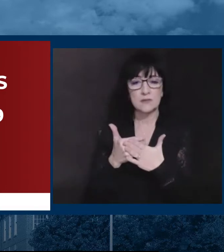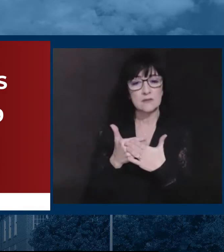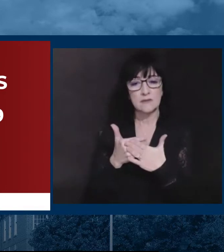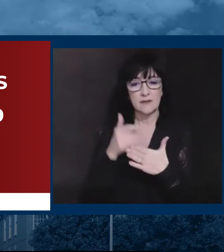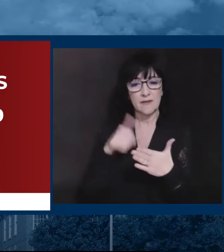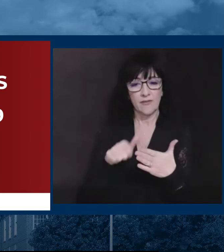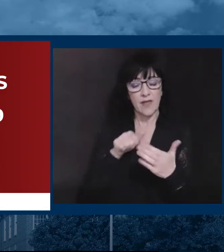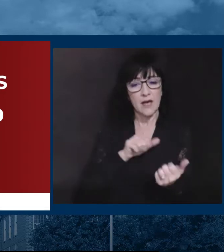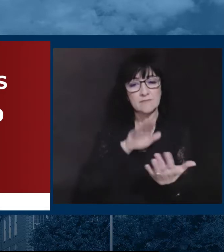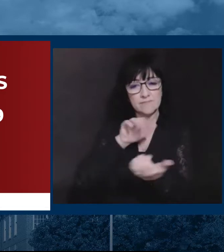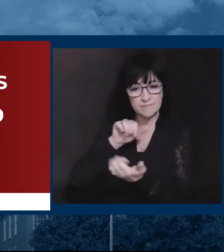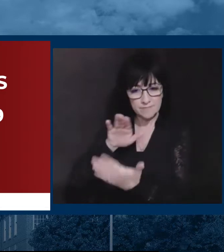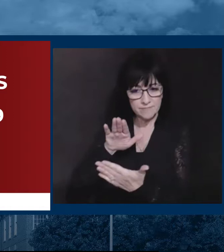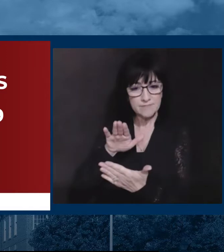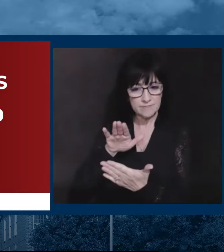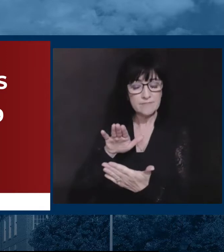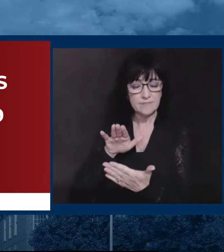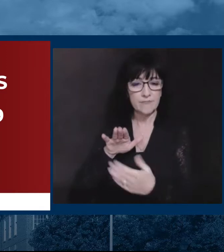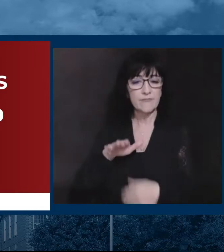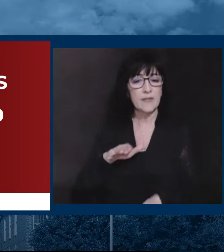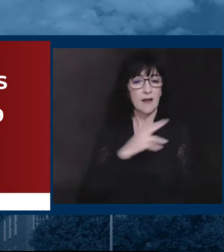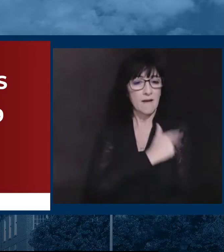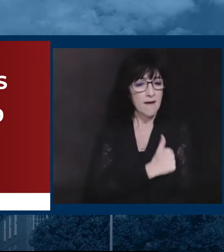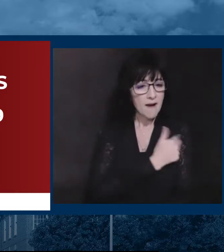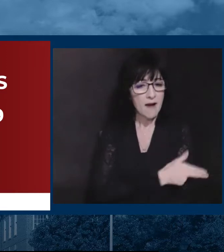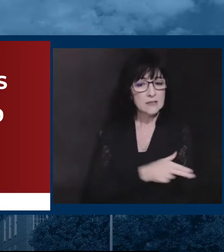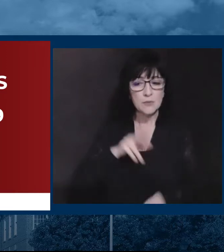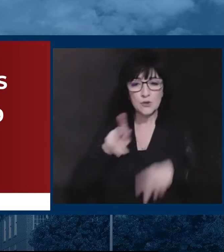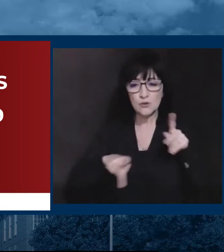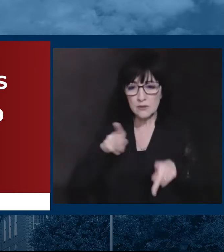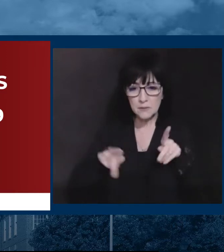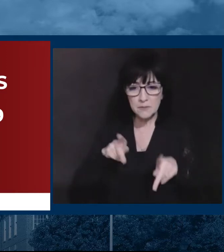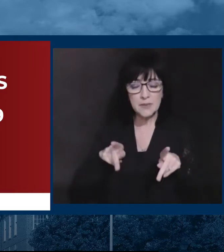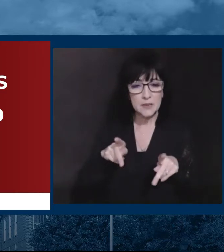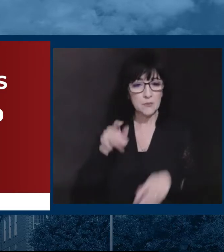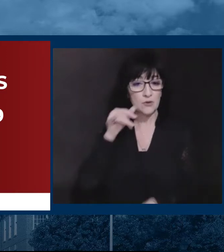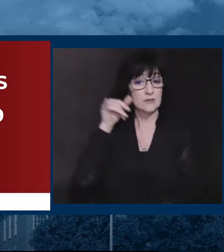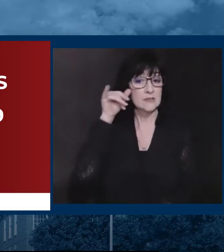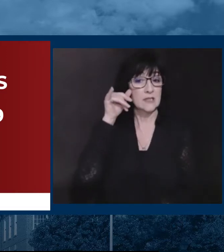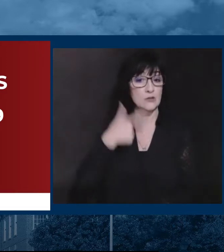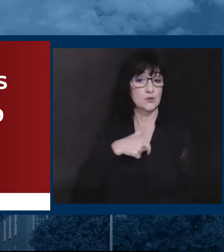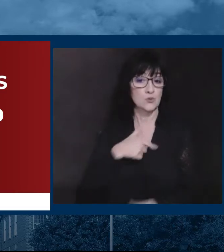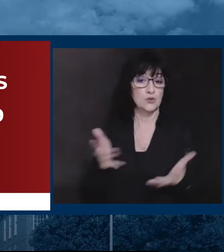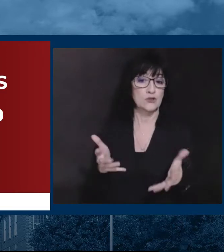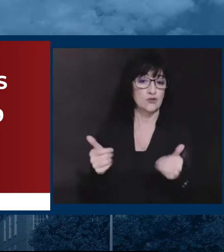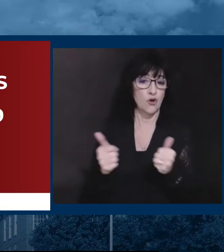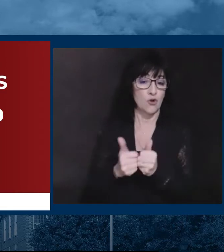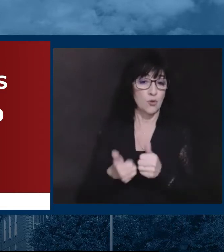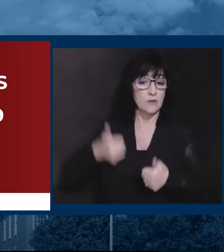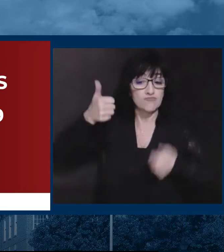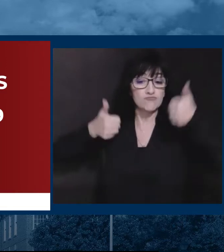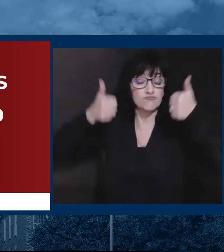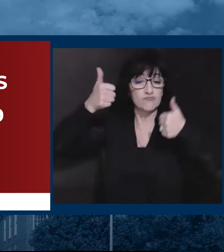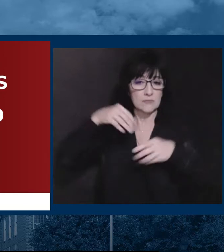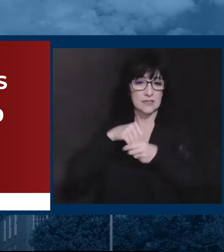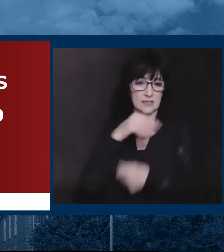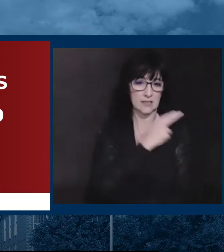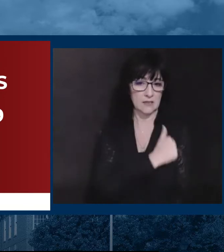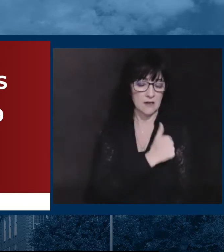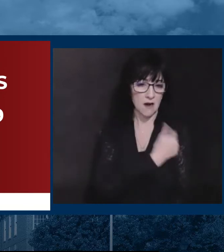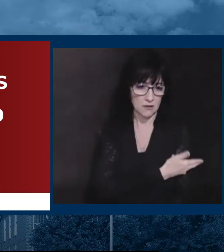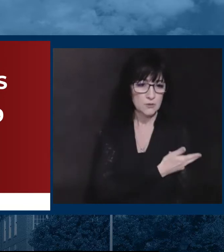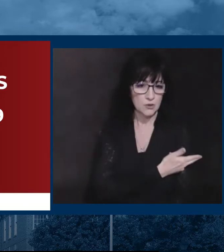our hospital partners out there. We were on the line yesterday with the hospitals, again, doing tremendous work as they